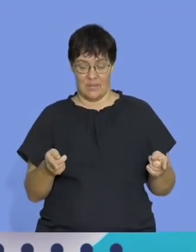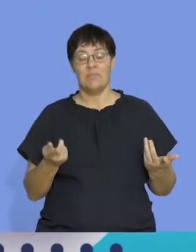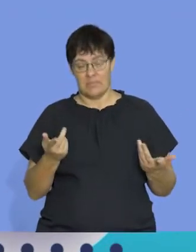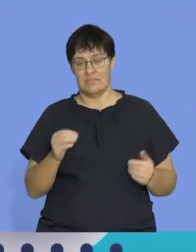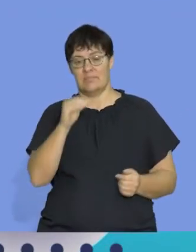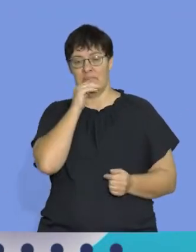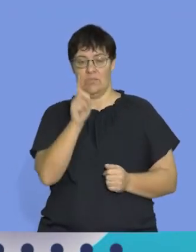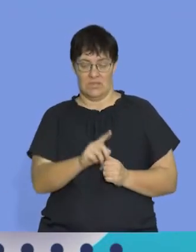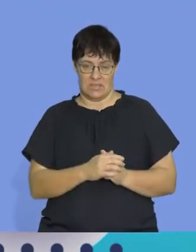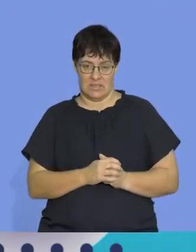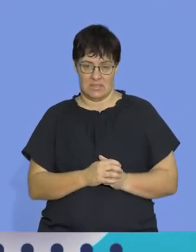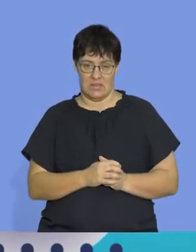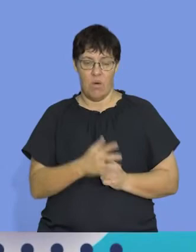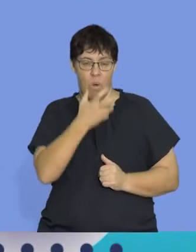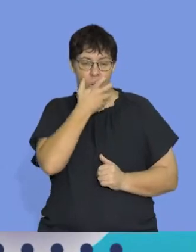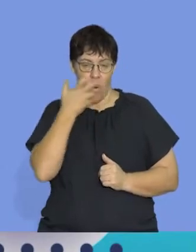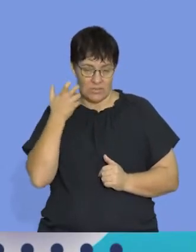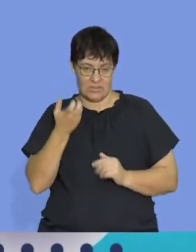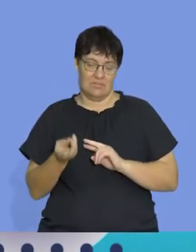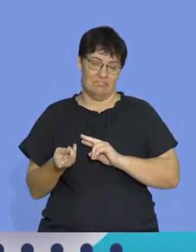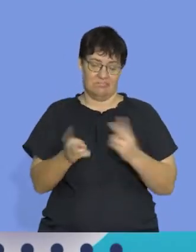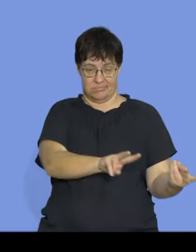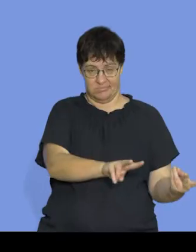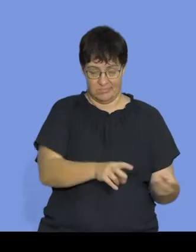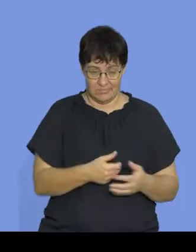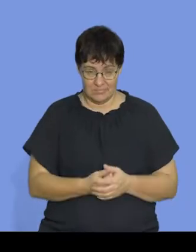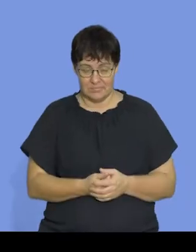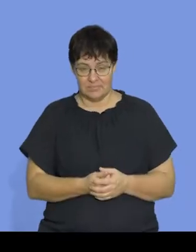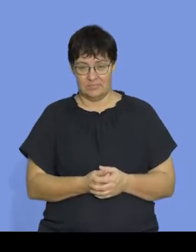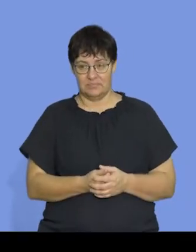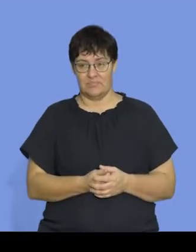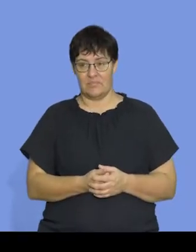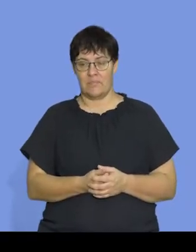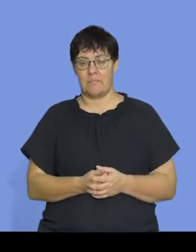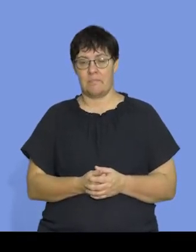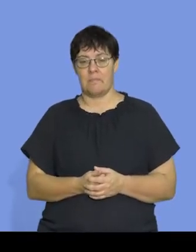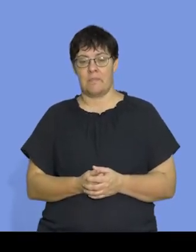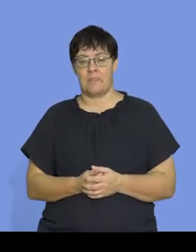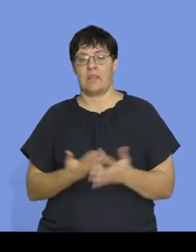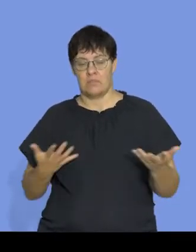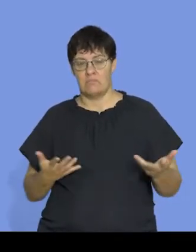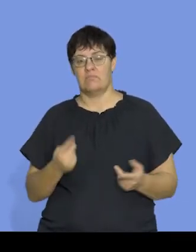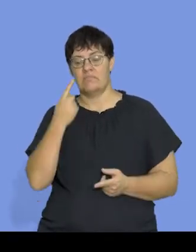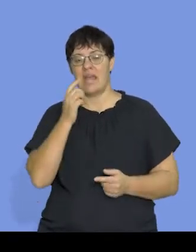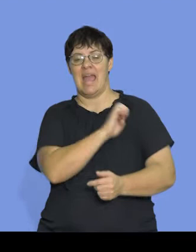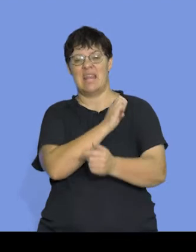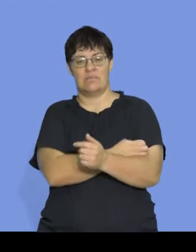of the heat of reaction. Right. So think of heat in terms of energy.